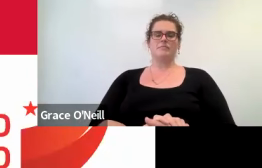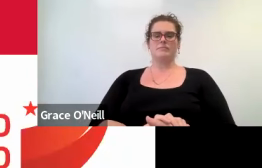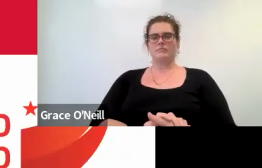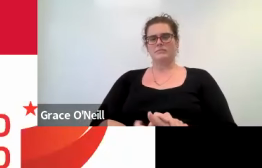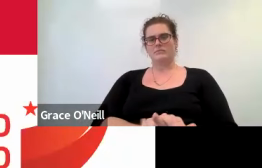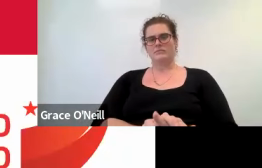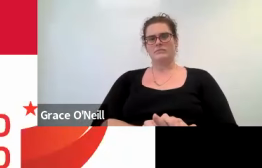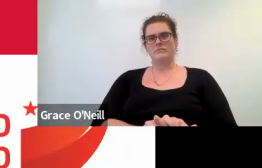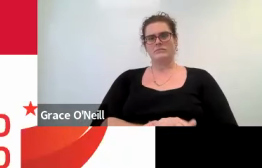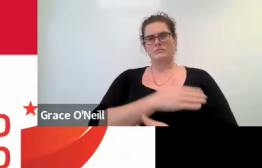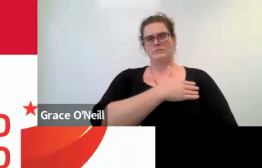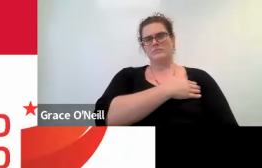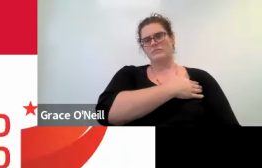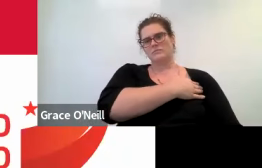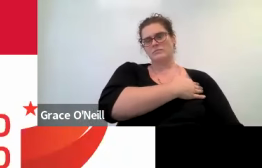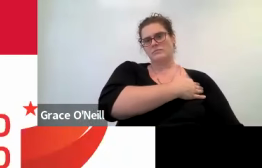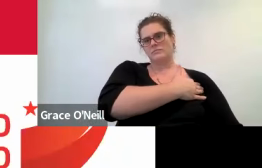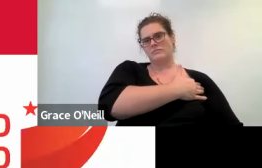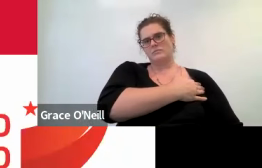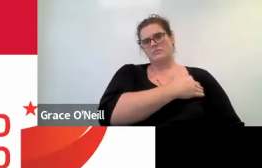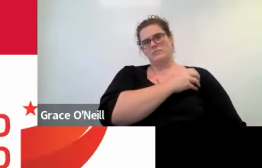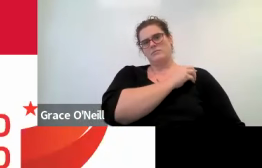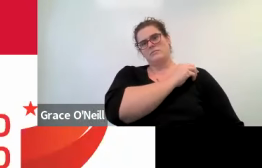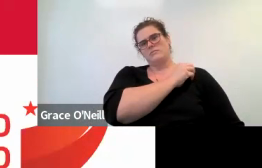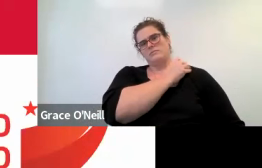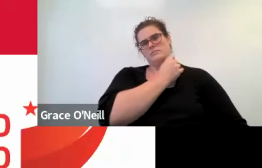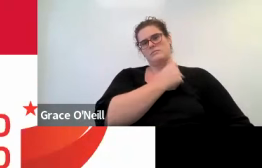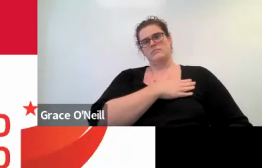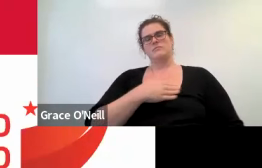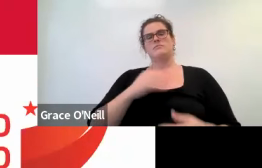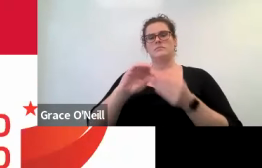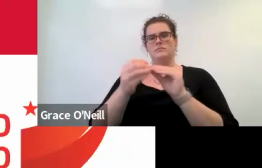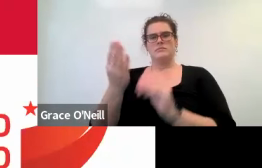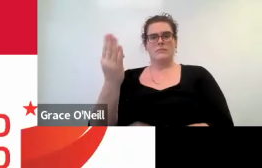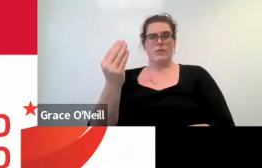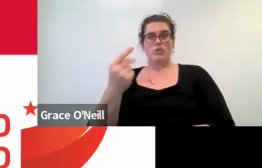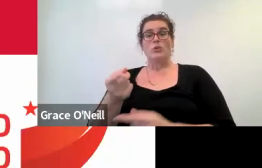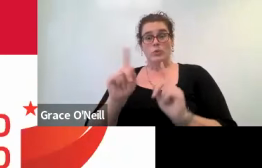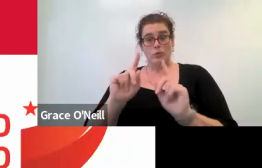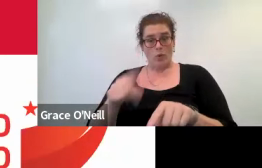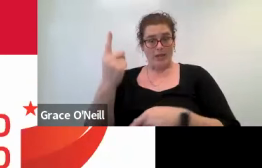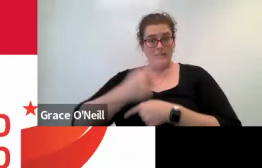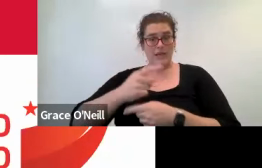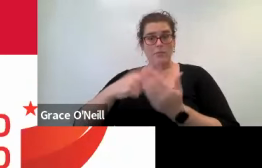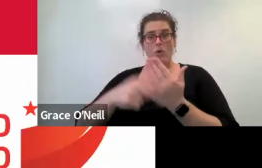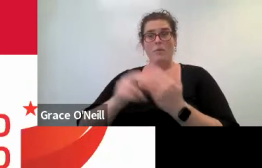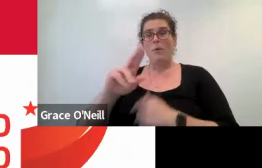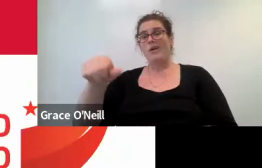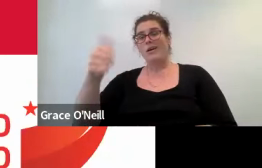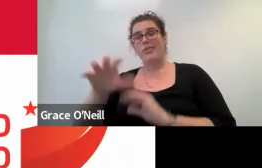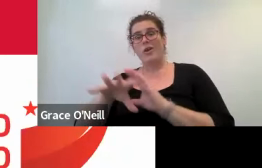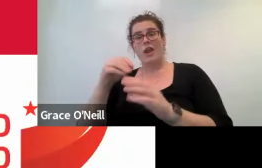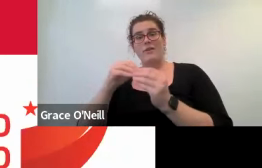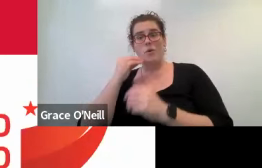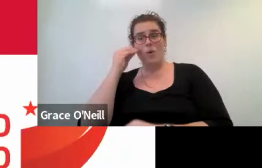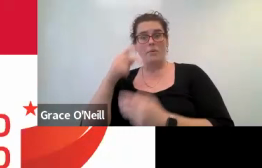Next slide, please. Do you attend a day program or any other out-of-home program? 46%